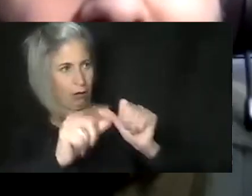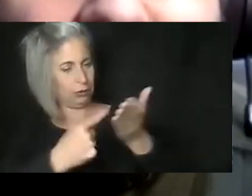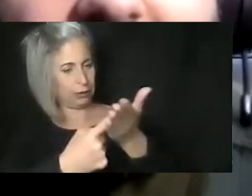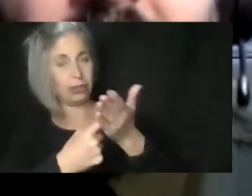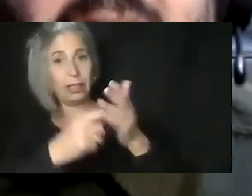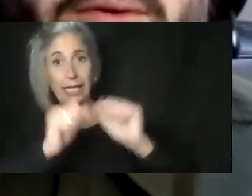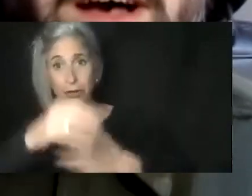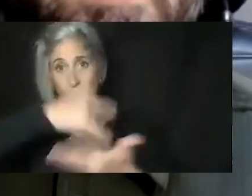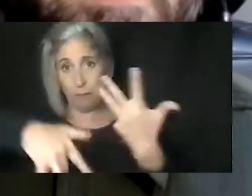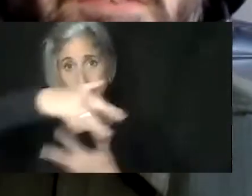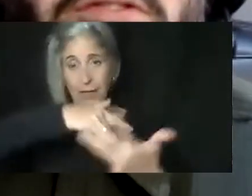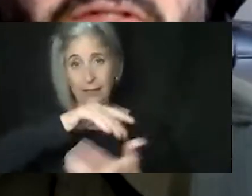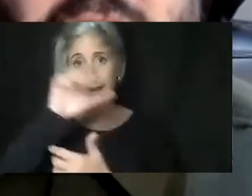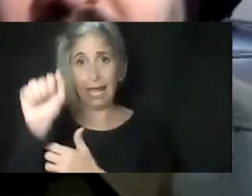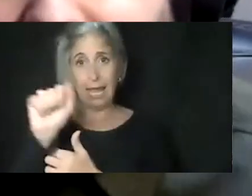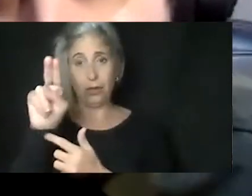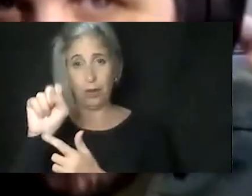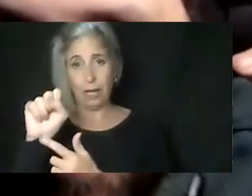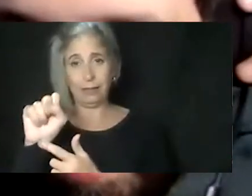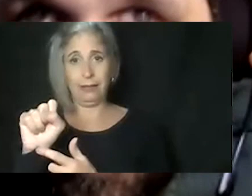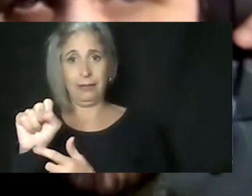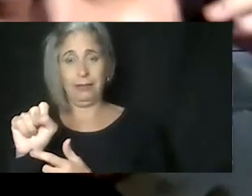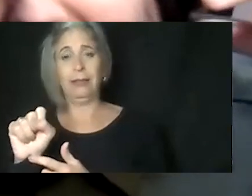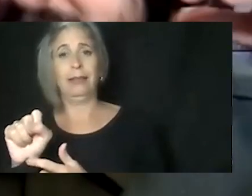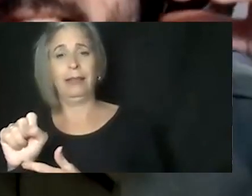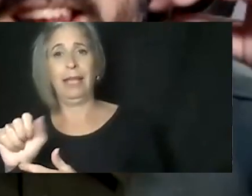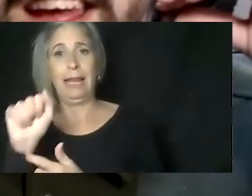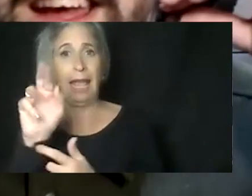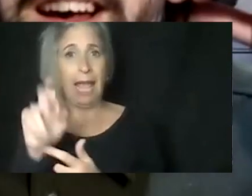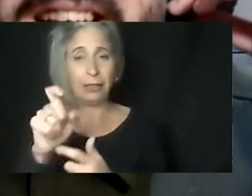you mix AUS and SUS results together?